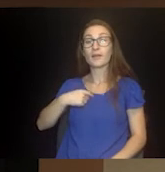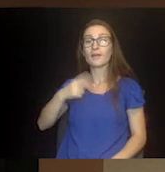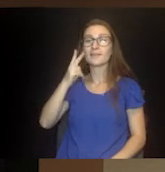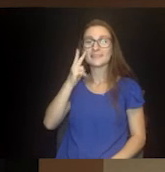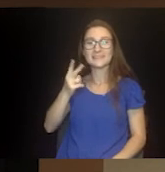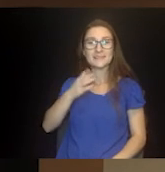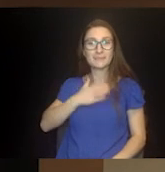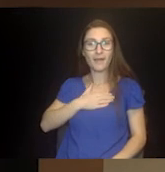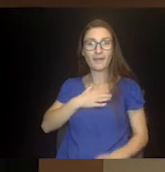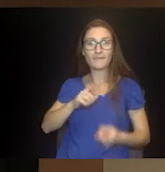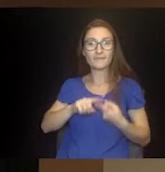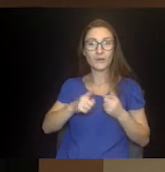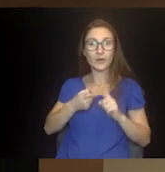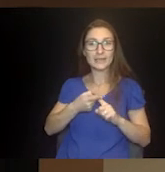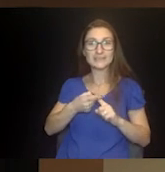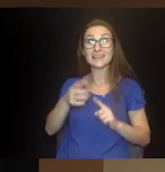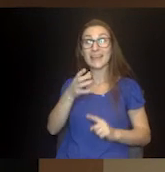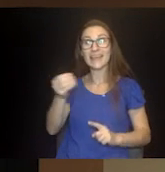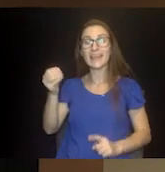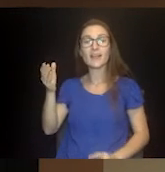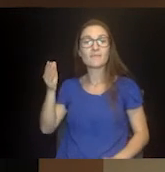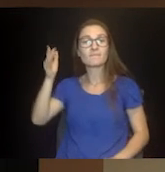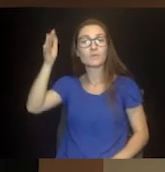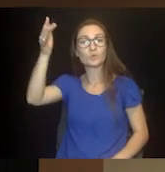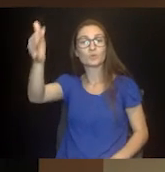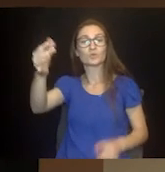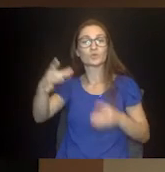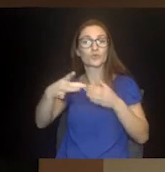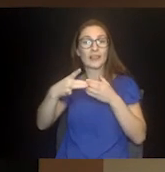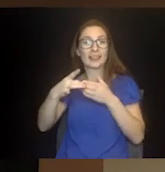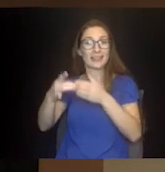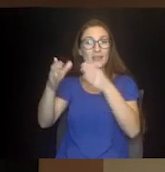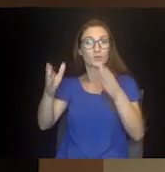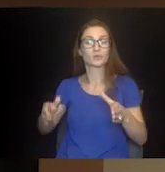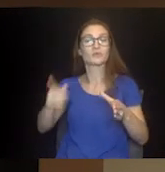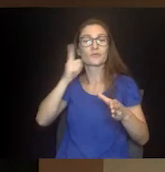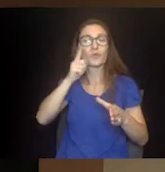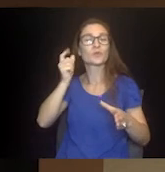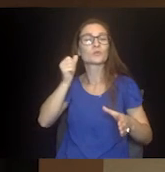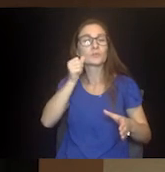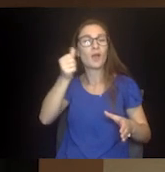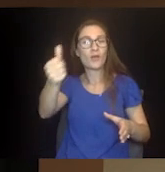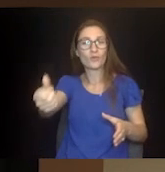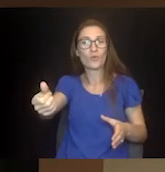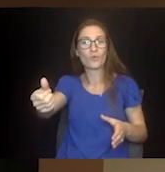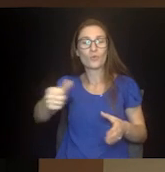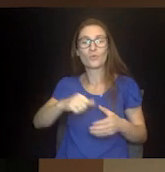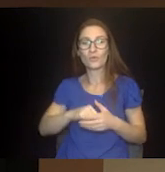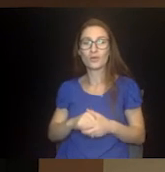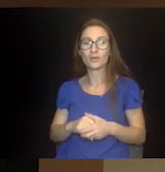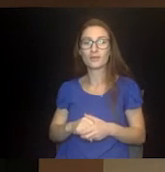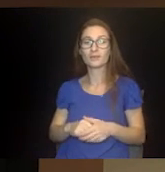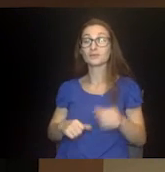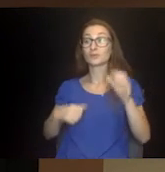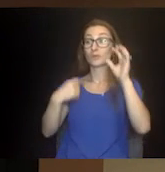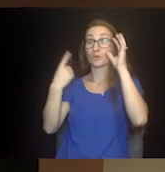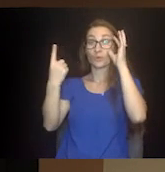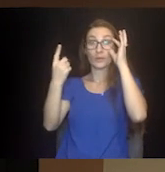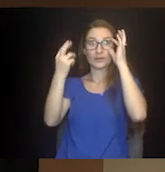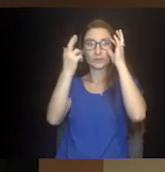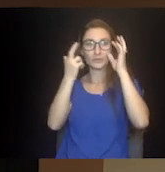see? Not just my friends, but the future leaders of tomorrow. So one of